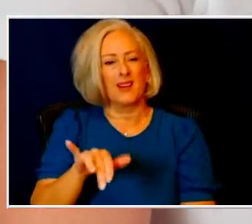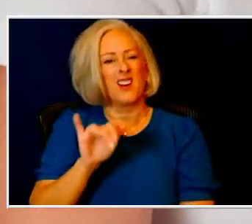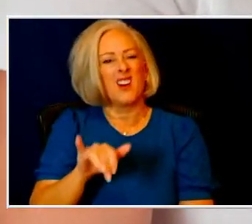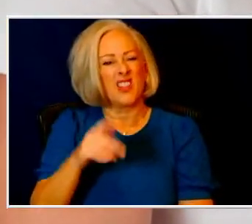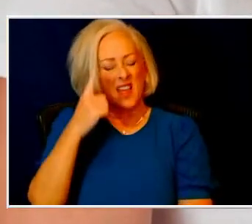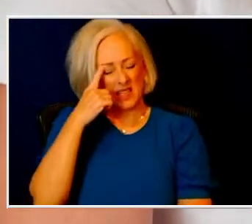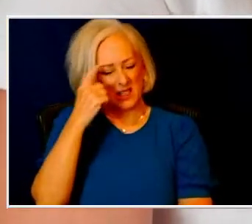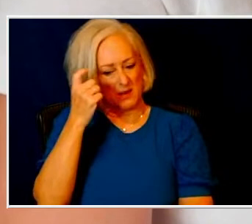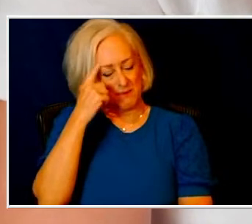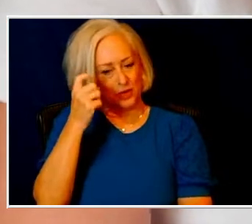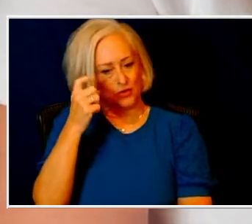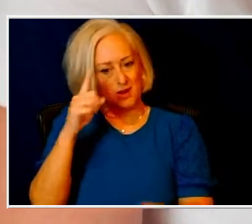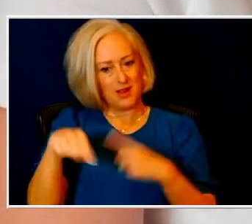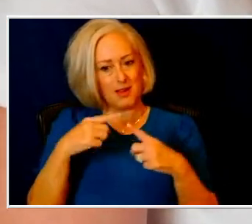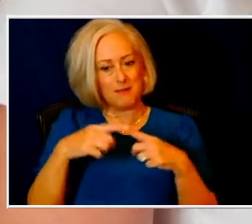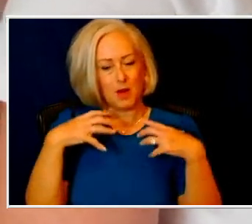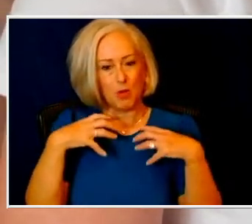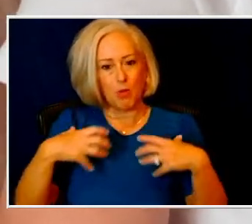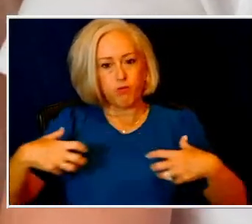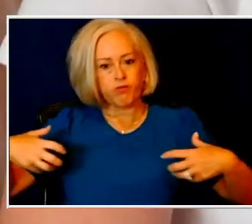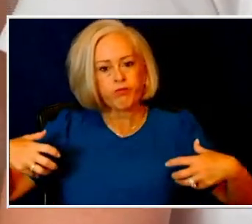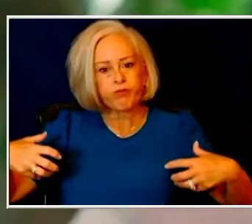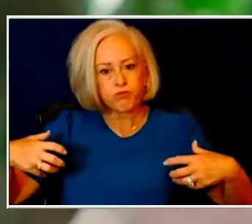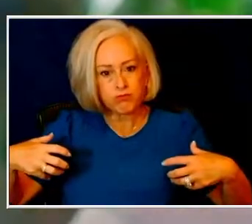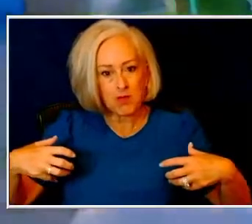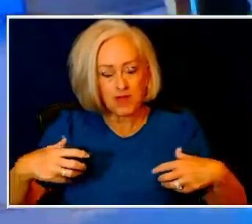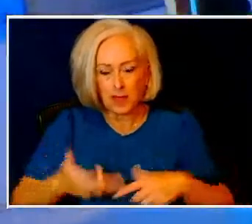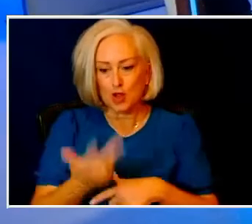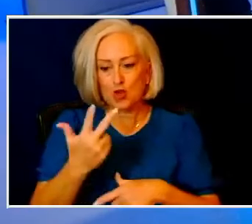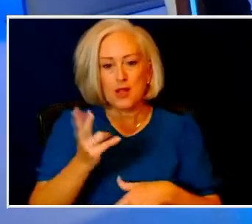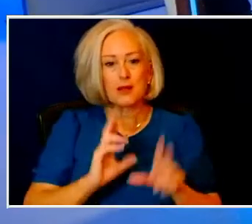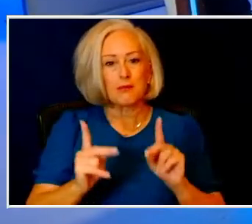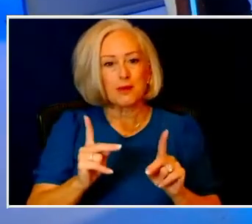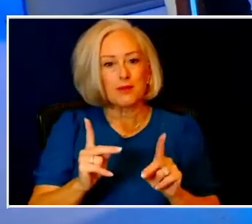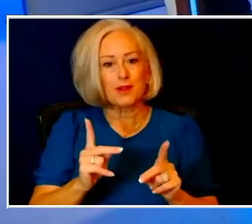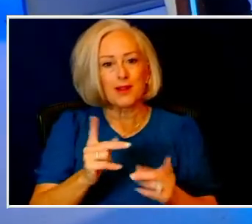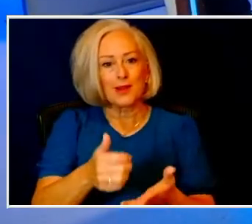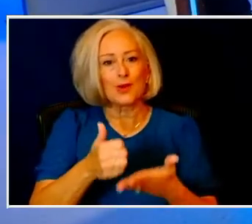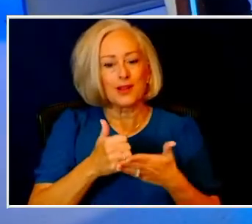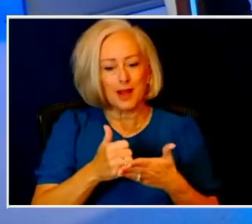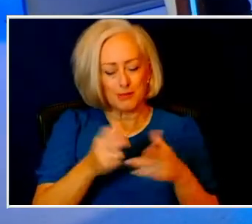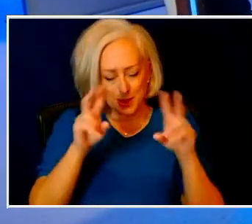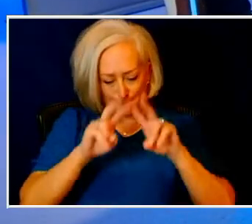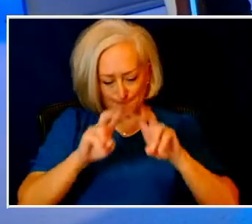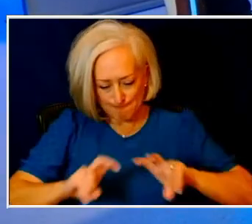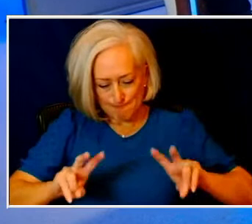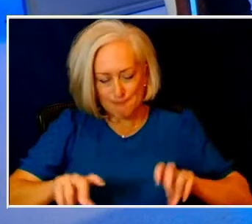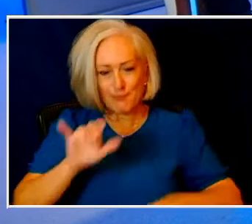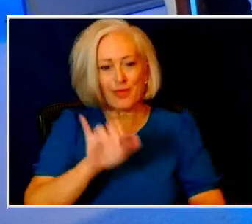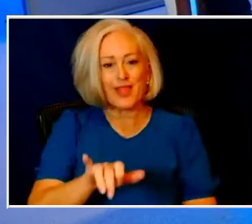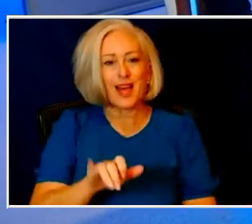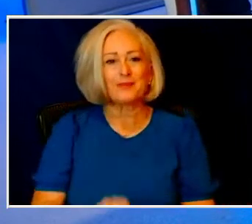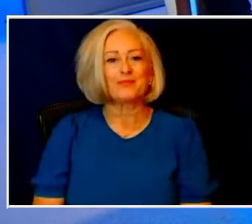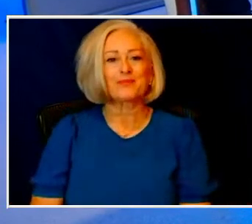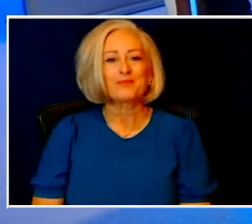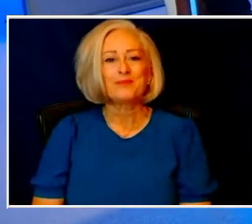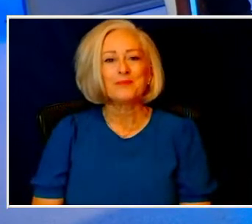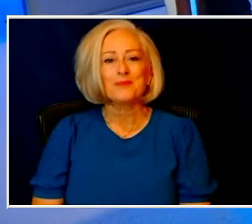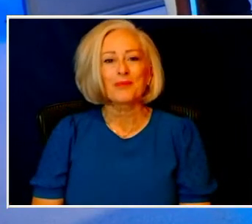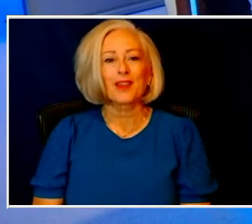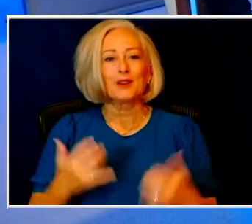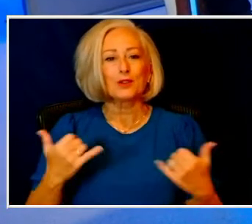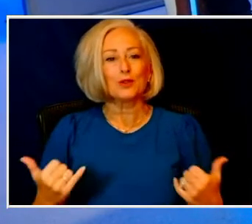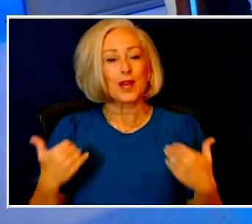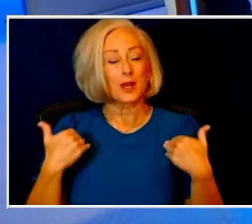have three experts today. They're going to help us unravel that. Joining us here in the Dolph Simons Family Studio are Dr.